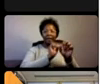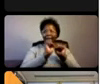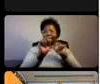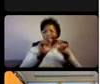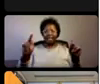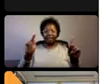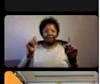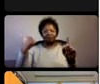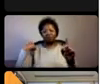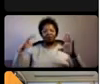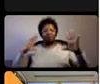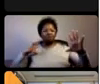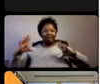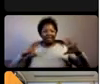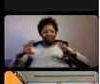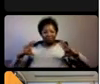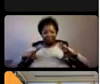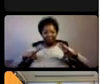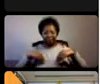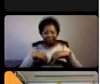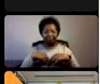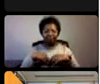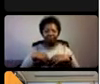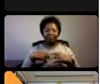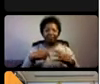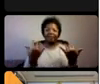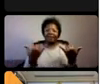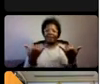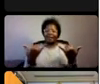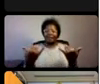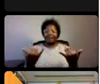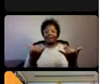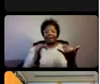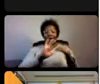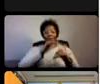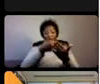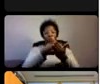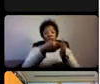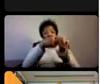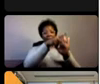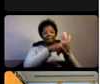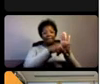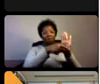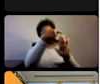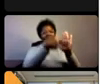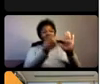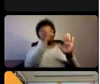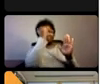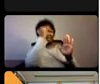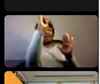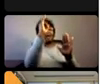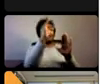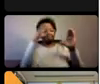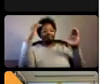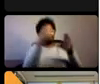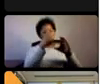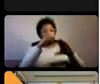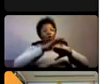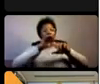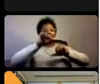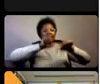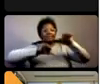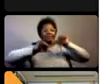and holidays. And the whole idea of this policy of test to return is very science-based. It's